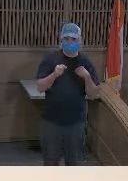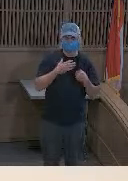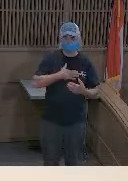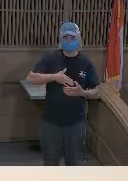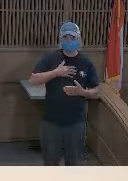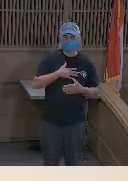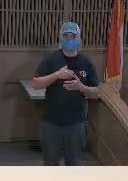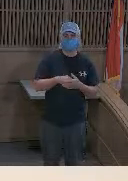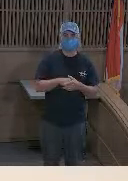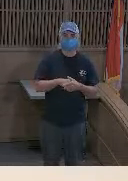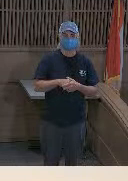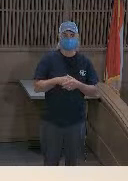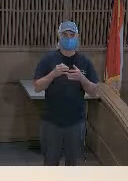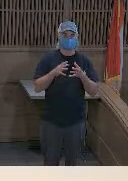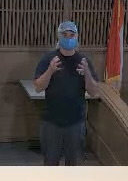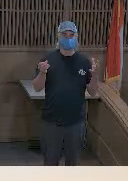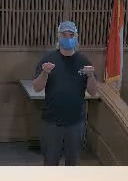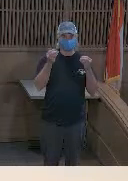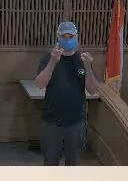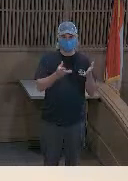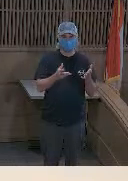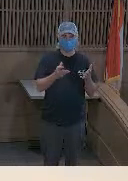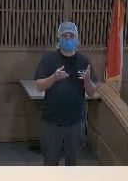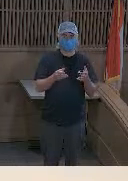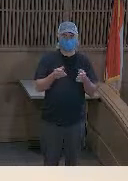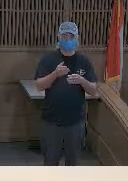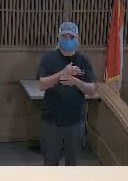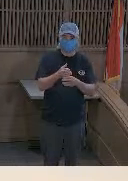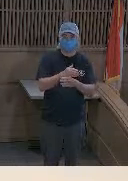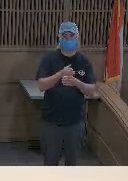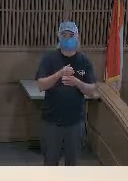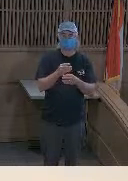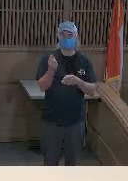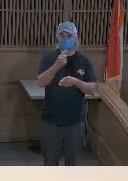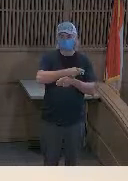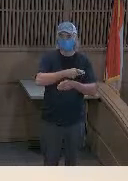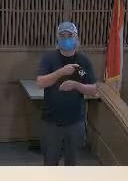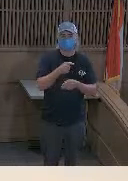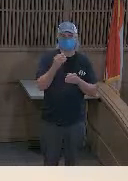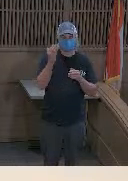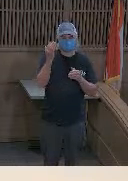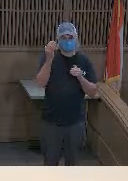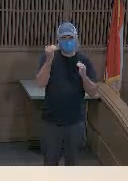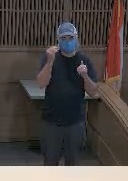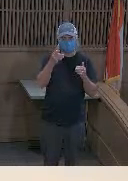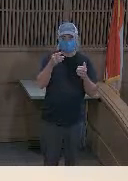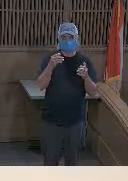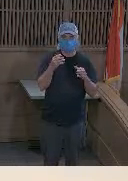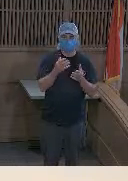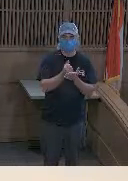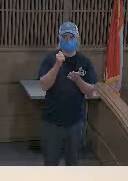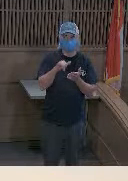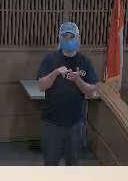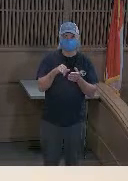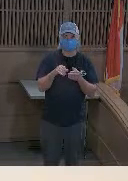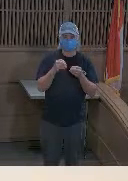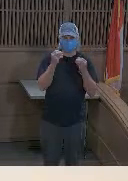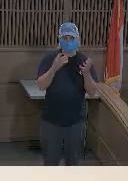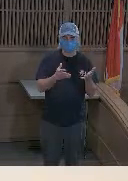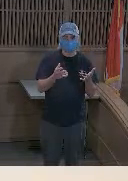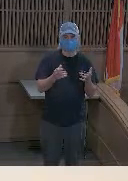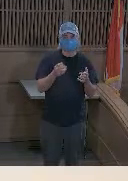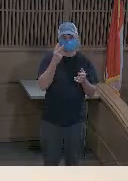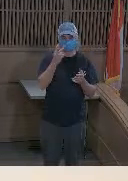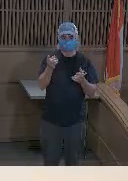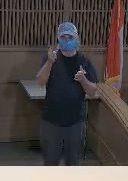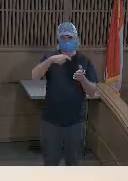A lot of good information passed on today. Hopefully it's been informative for you. And I want to thank you for being with us today. We will